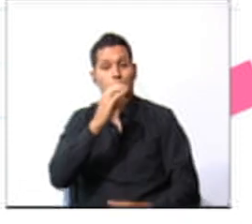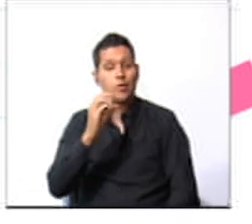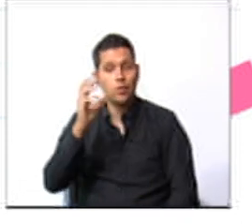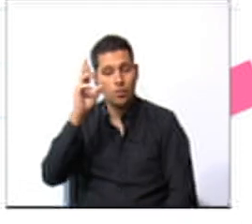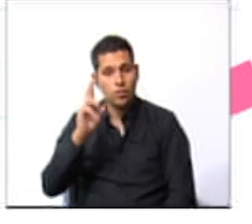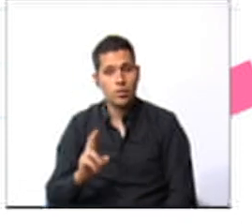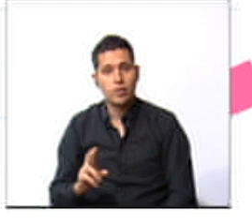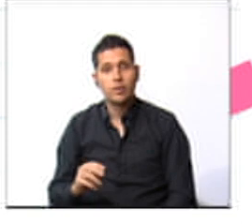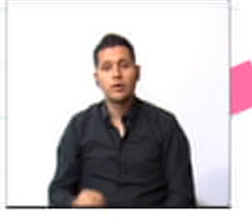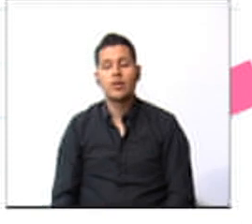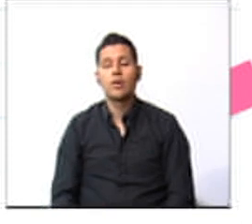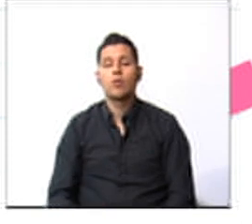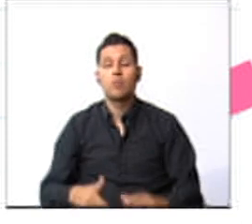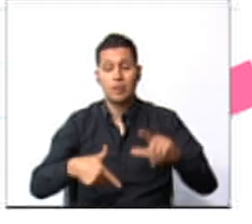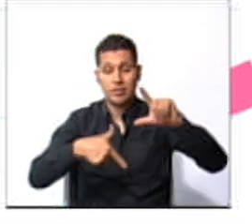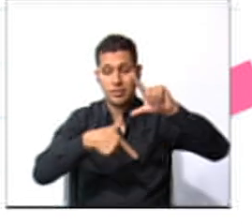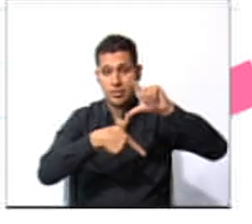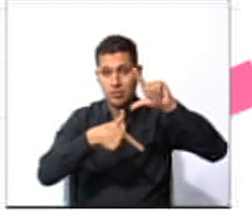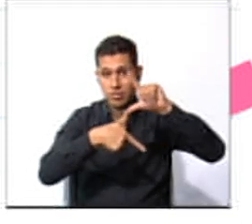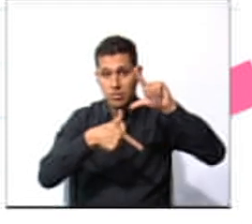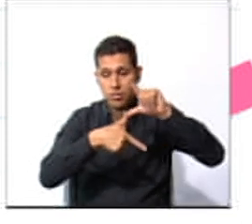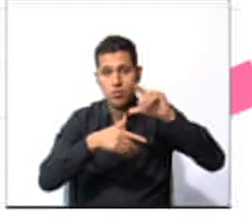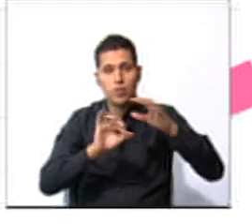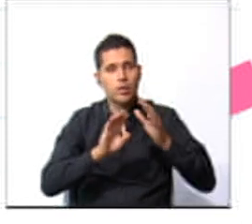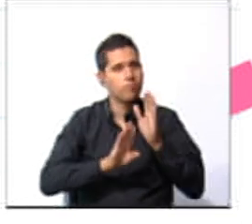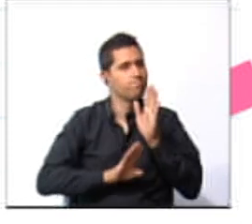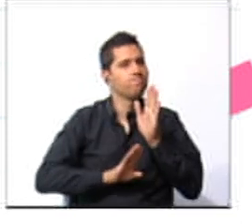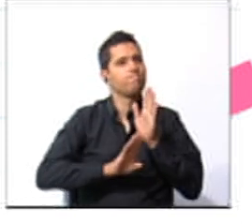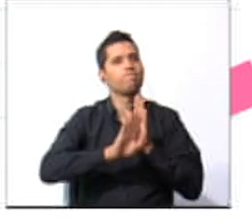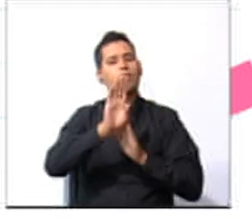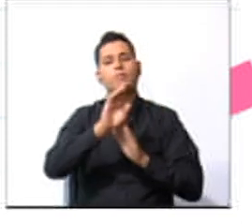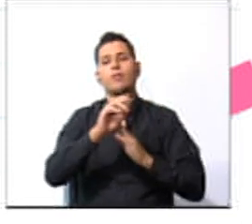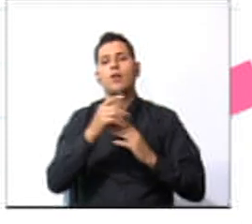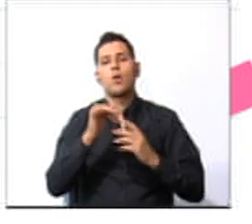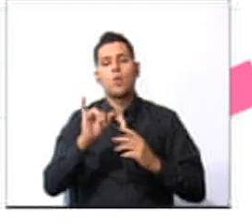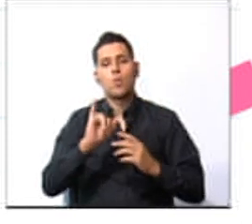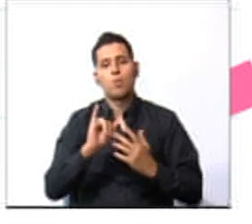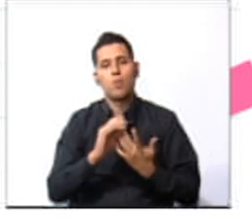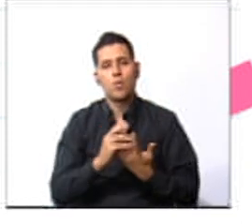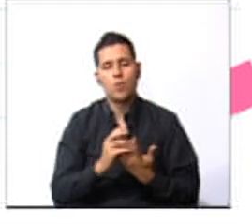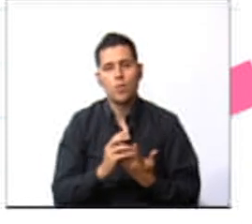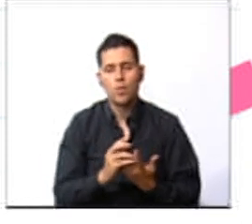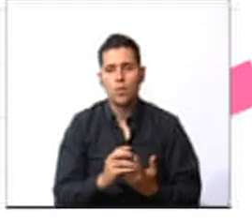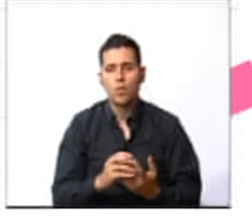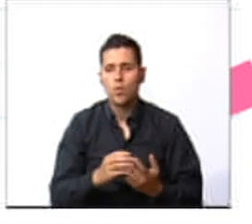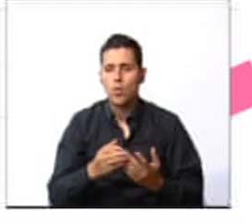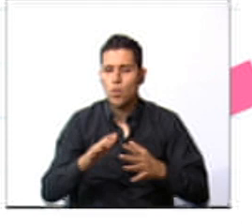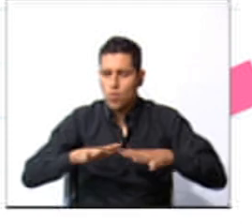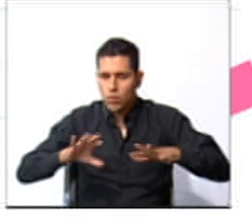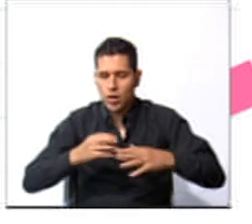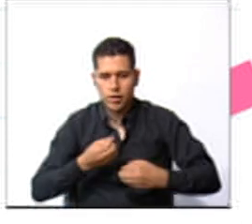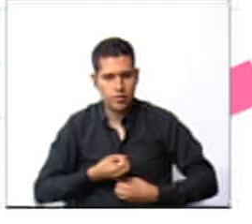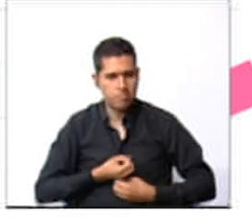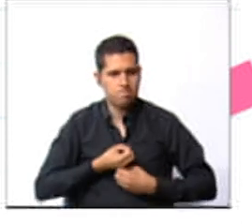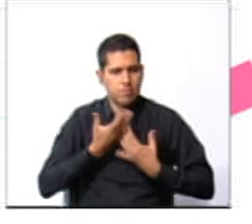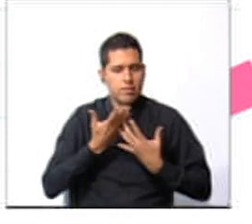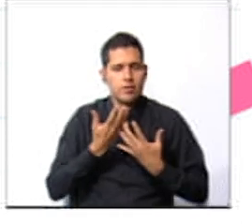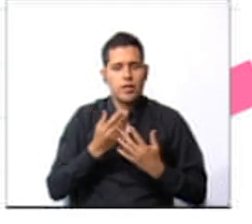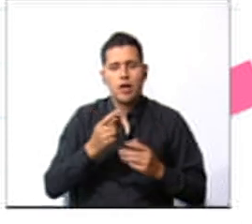a proud Latin American heritage and a culture that expresses both warmth and